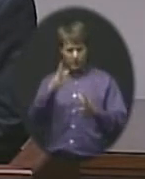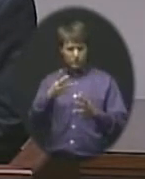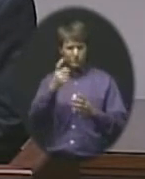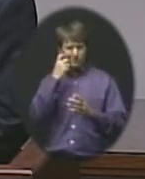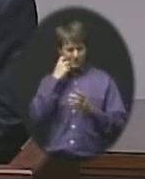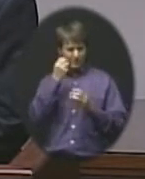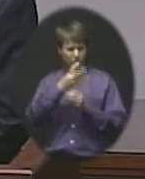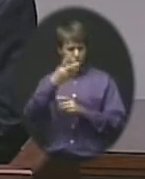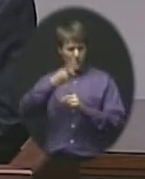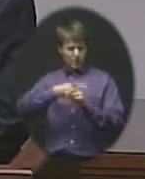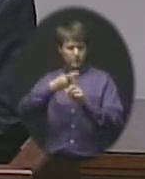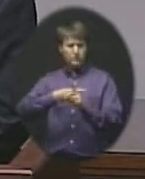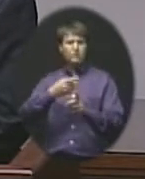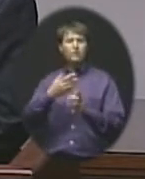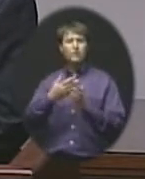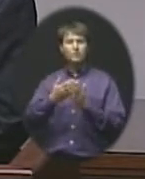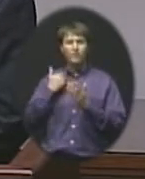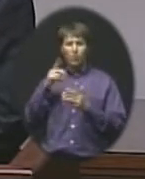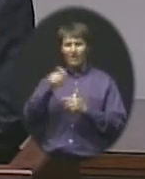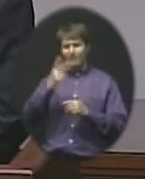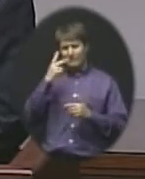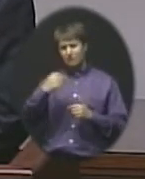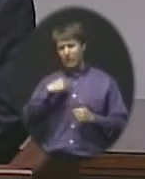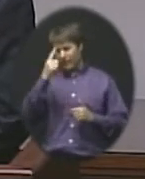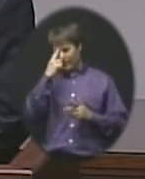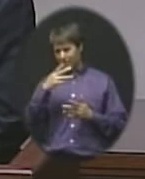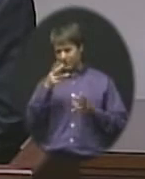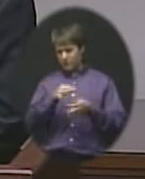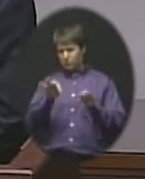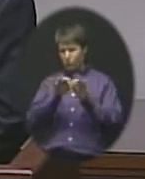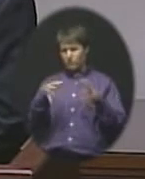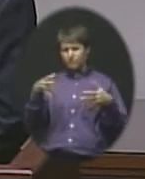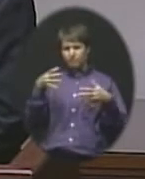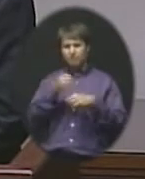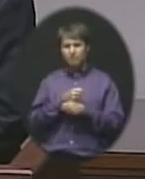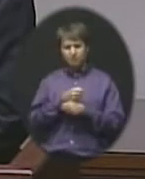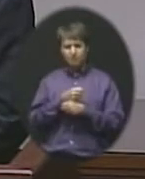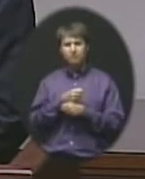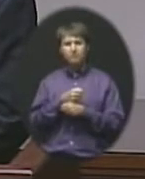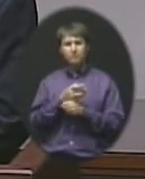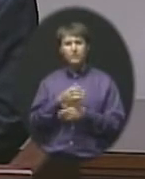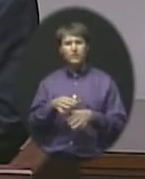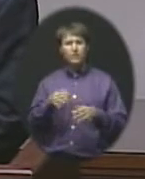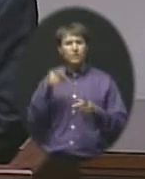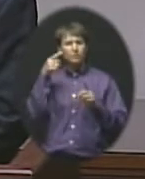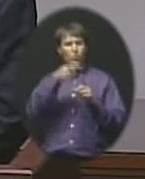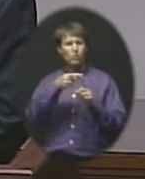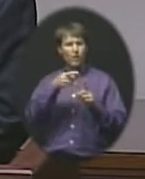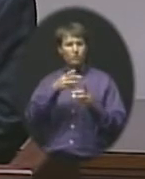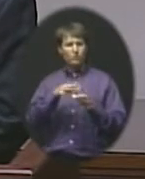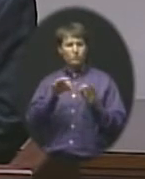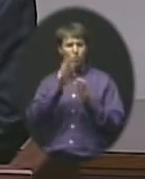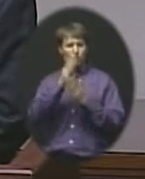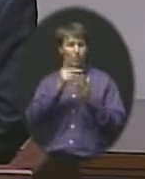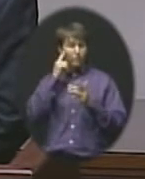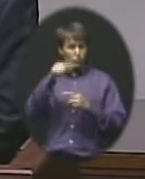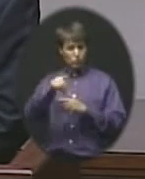couple months, and before you act this evening, I thought it important to kind of summarize and point out the key factors for your